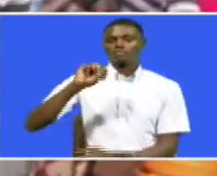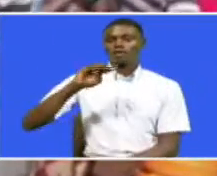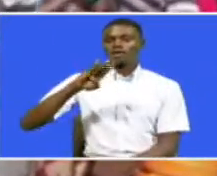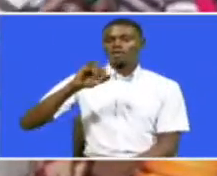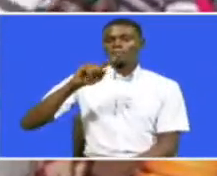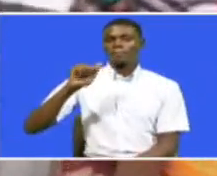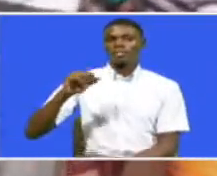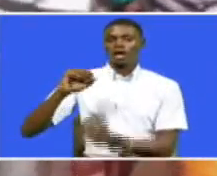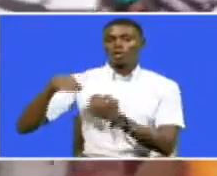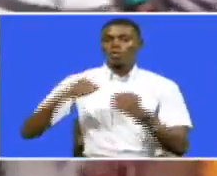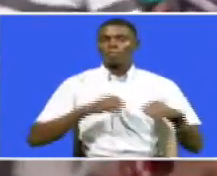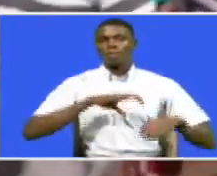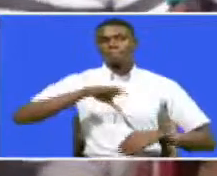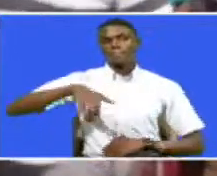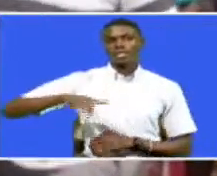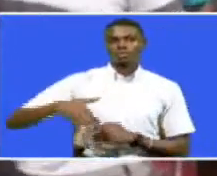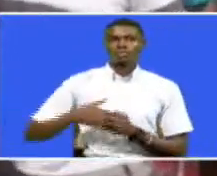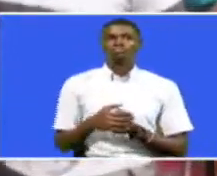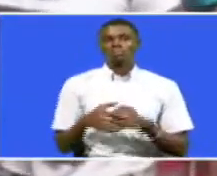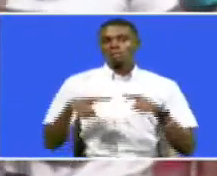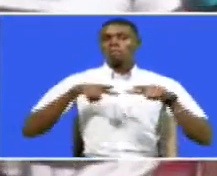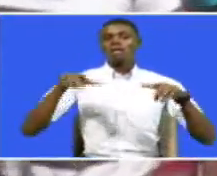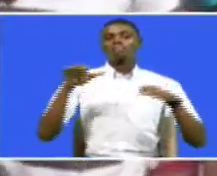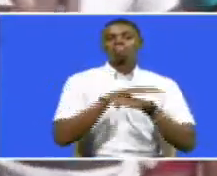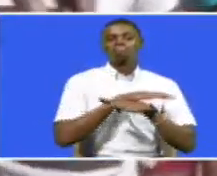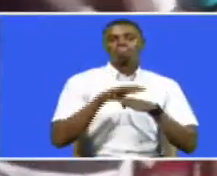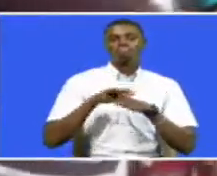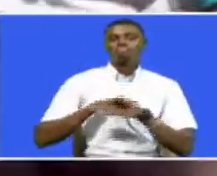Bay County, the landing site is busy.